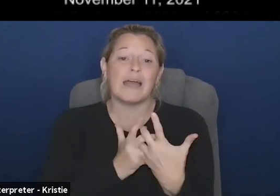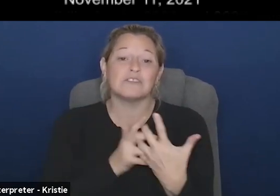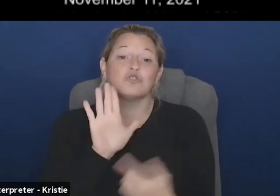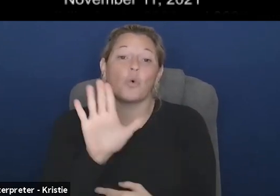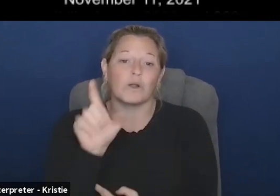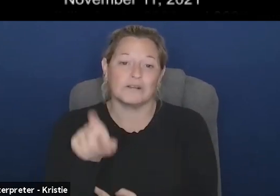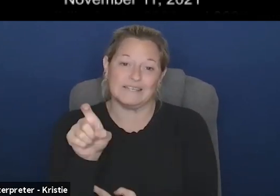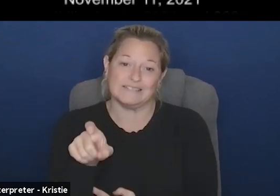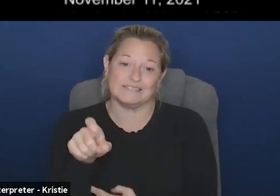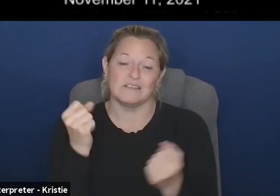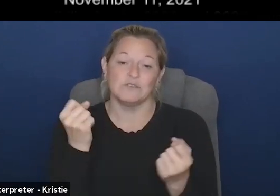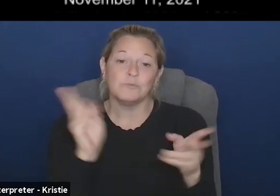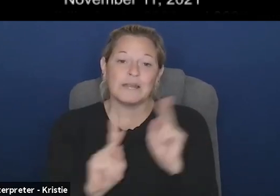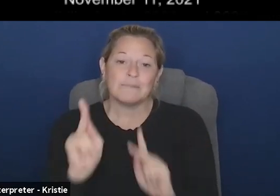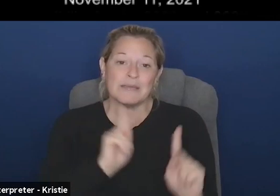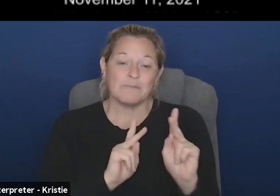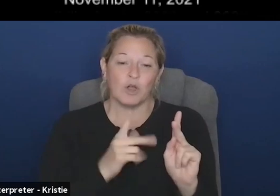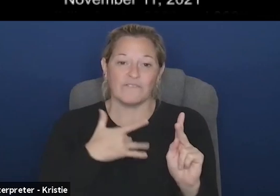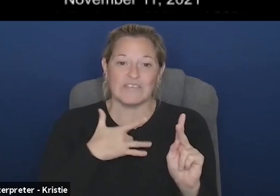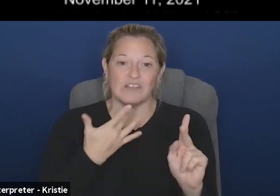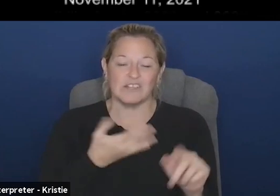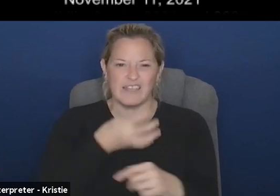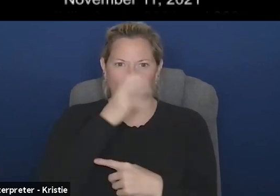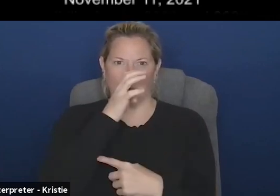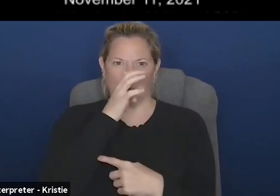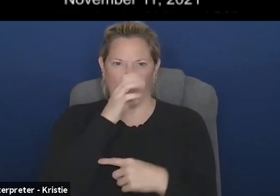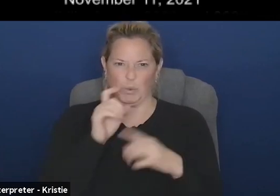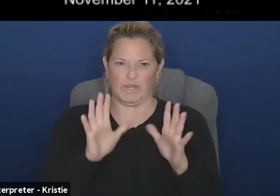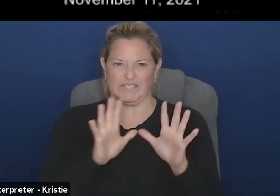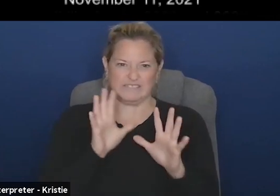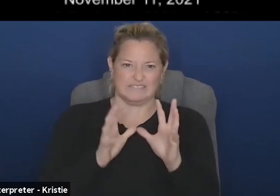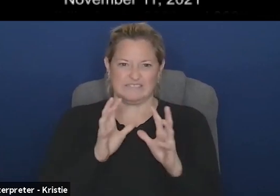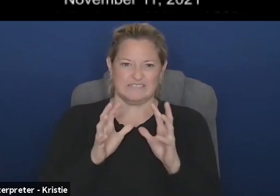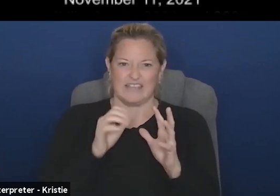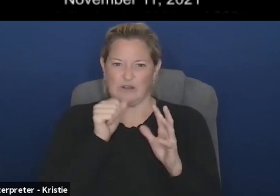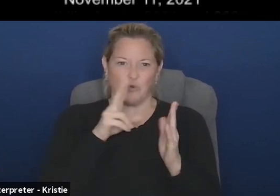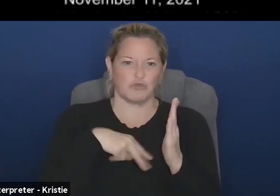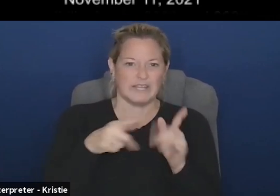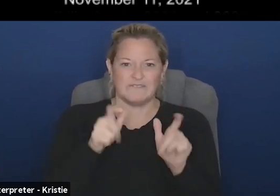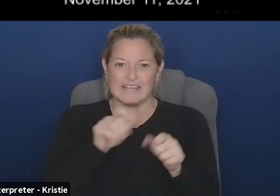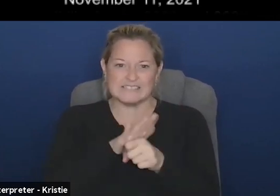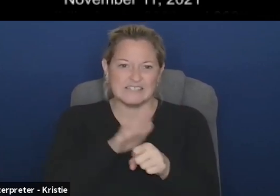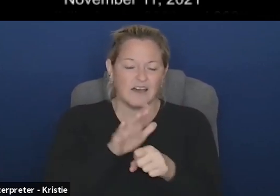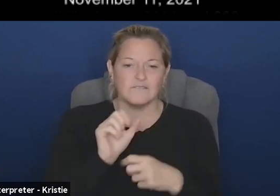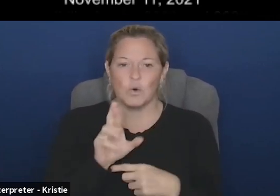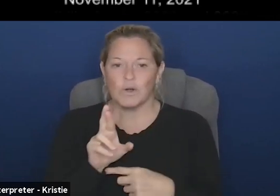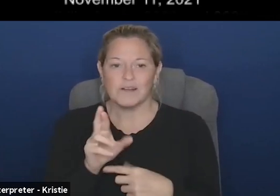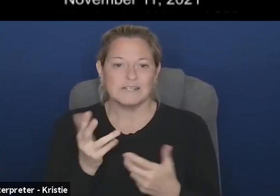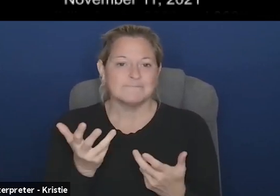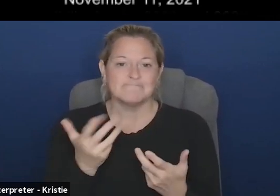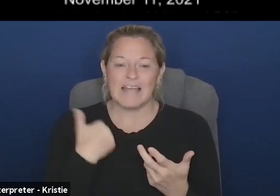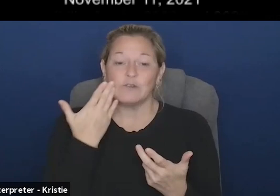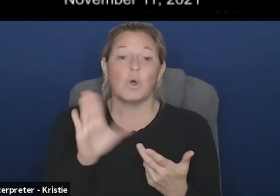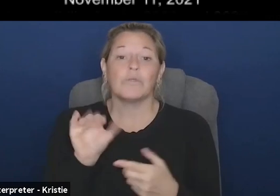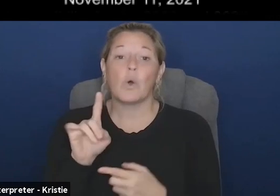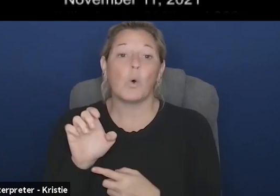And too many people, I think, are held back by the idea that they don't read fast enough or don't know the